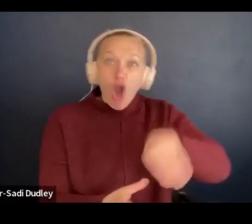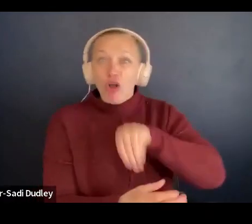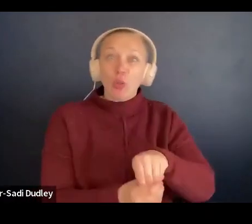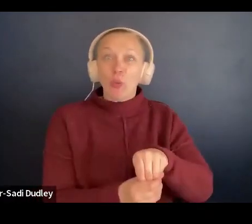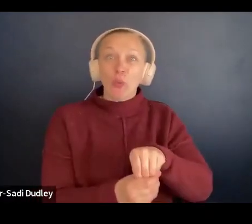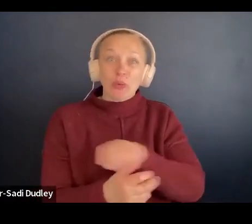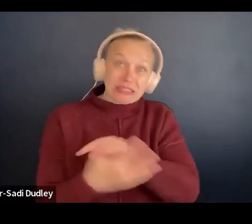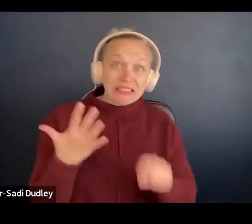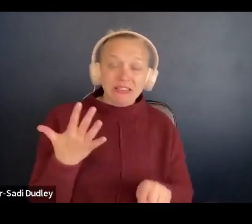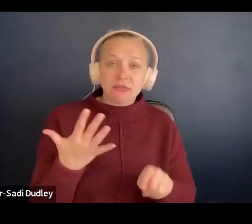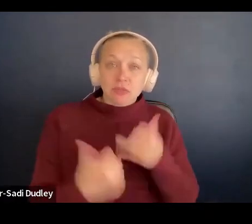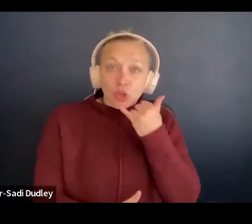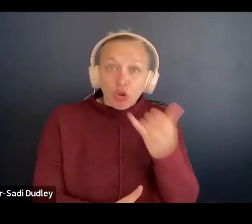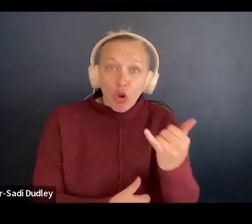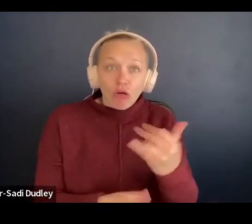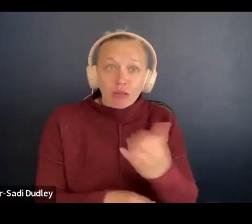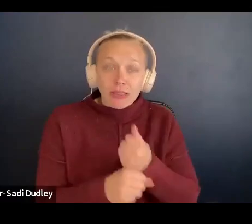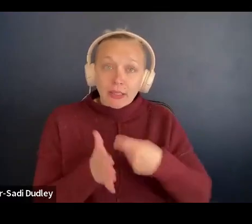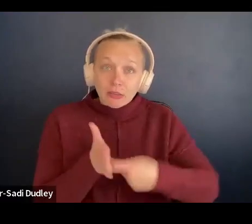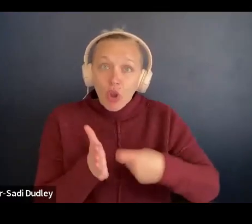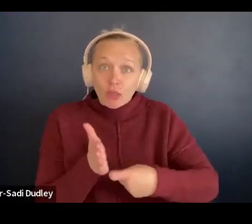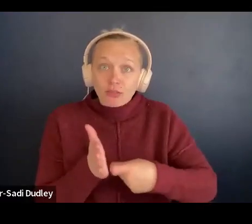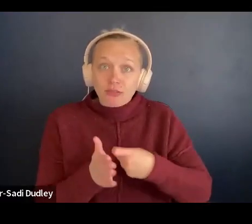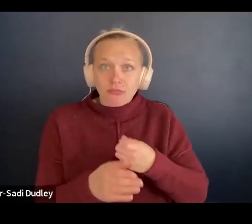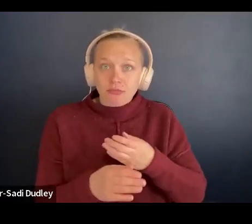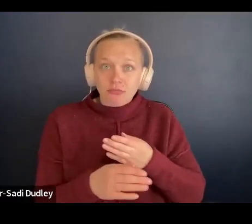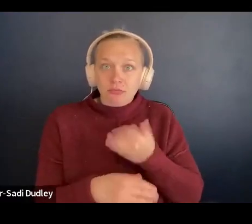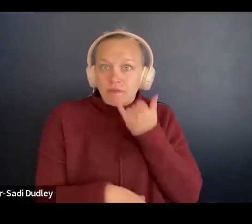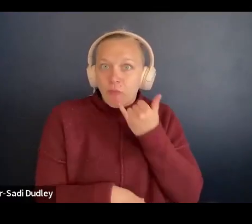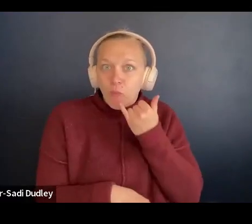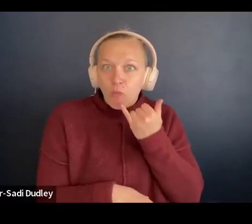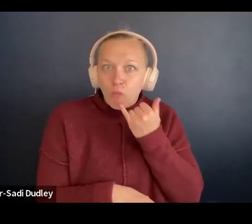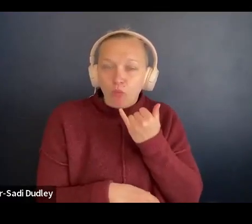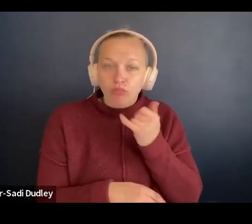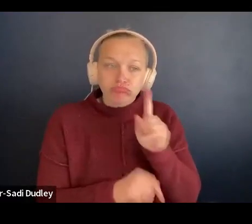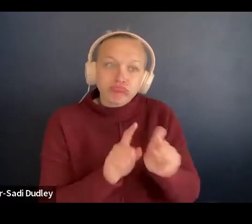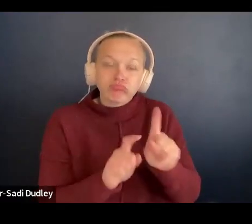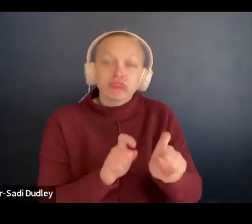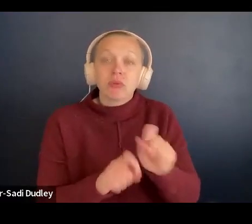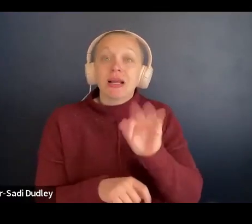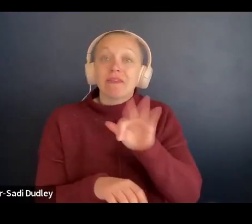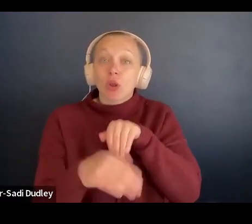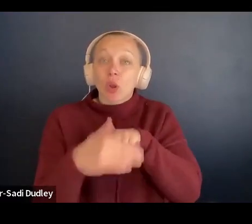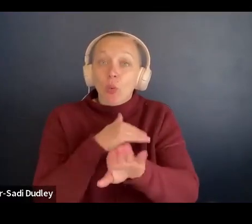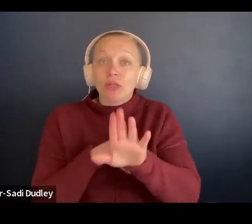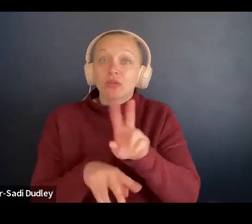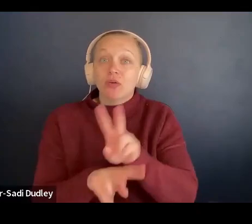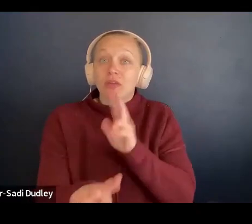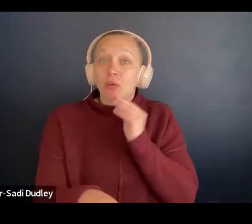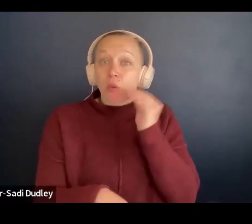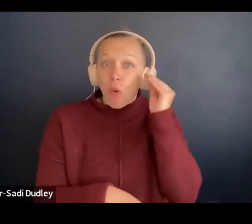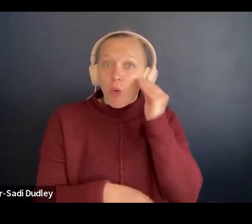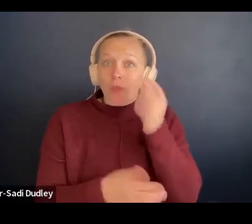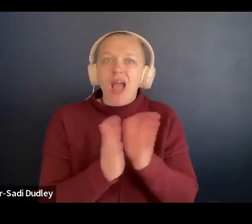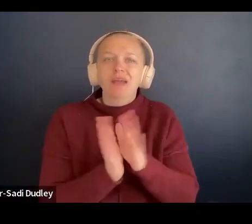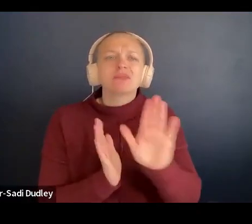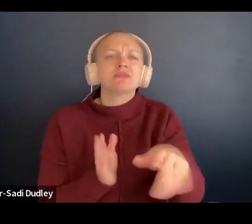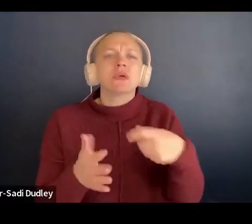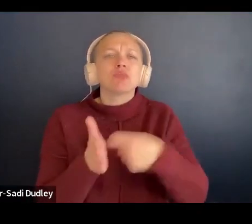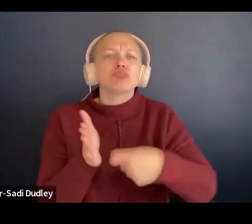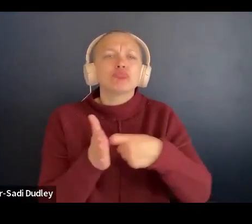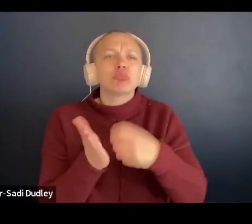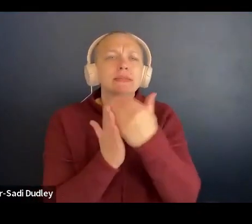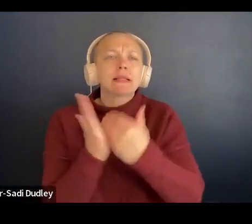pricing over the phone. Or if you go to a funeral home and ask for price lists, they are required by this rule to give you all of their